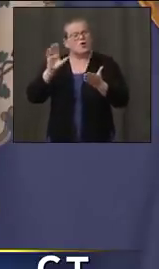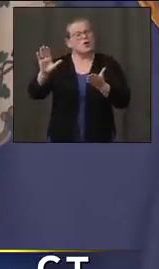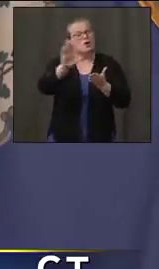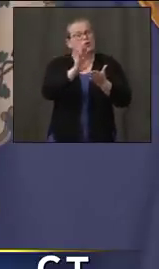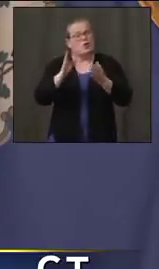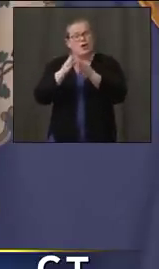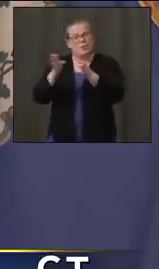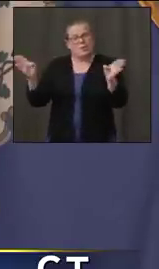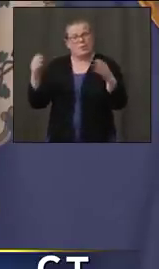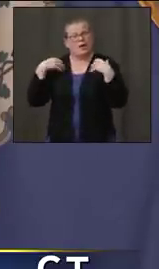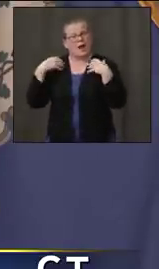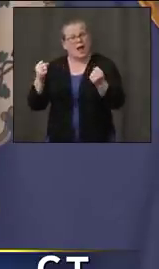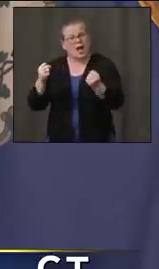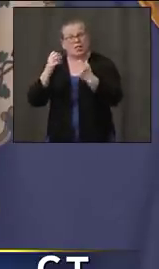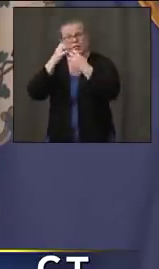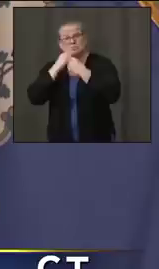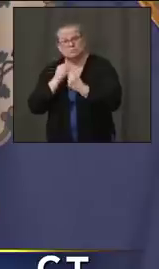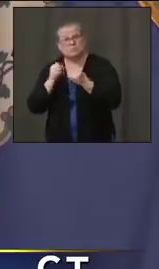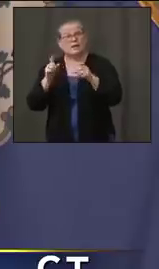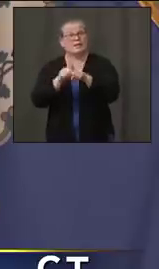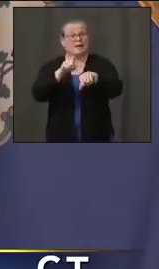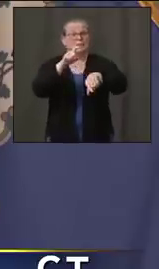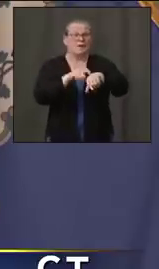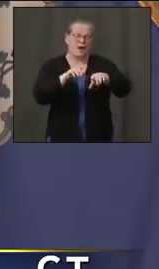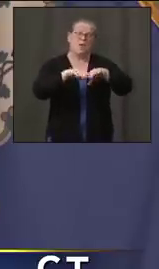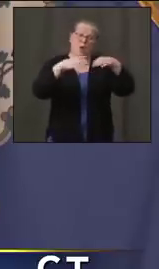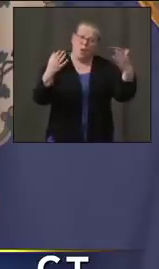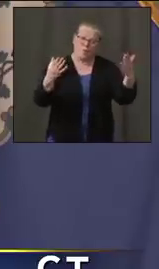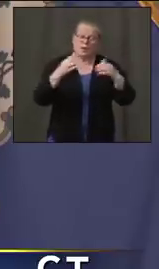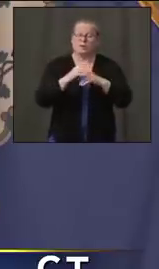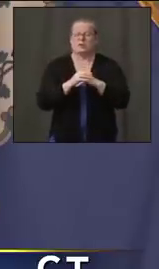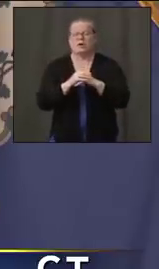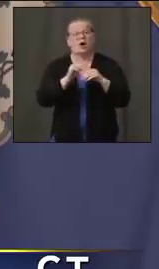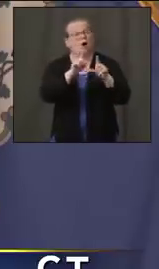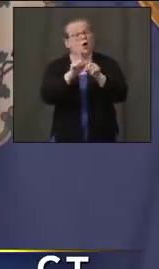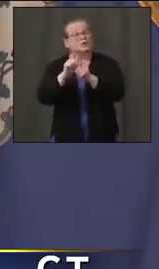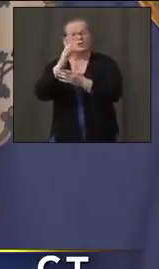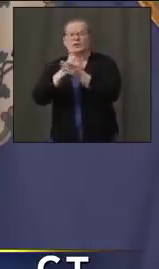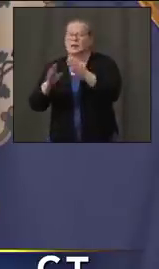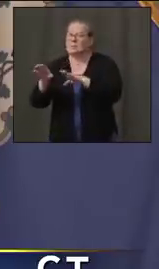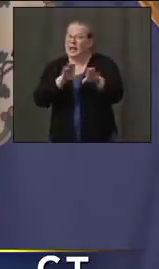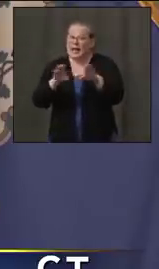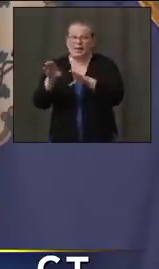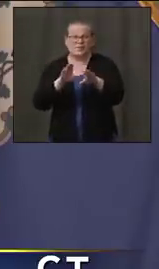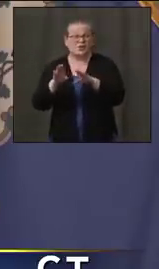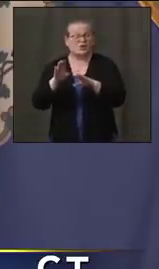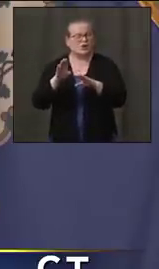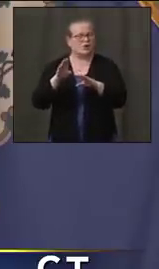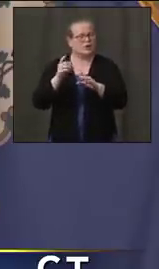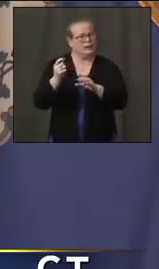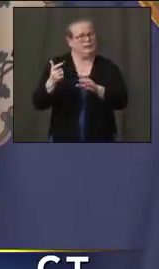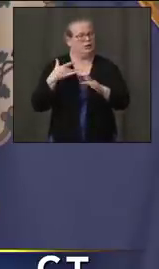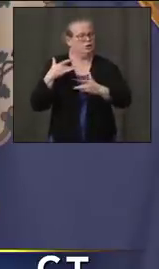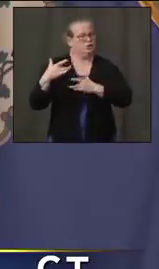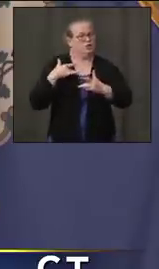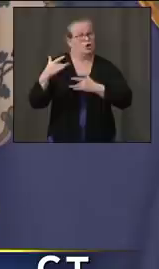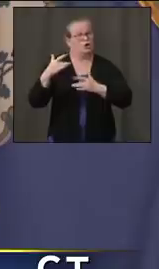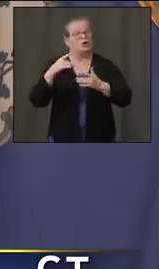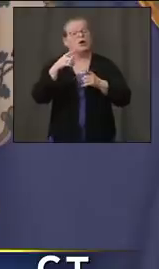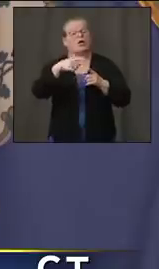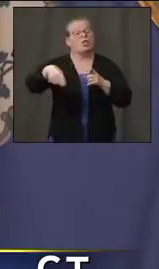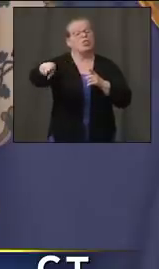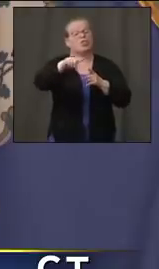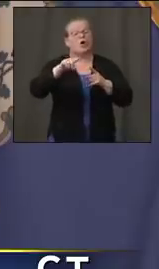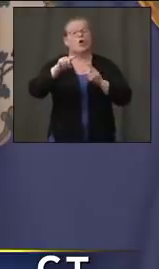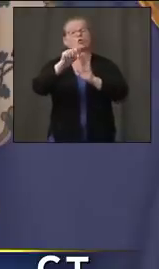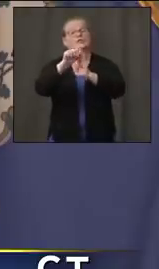some, nervous things in terms of behavior as well. I mean, even in those places that opened quickly, a lot of young people came